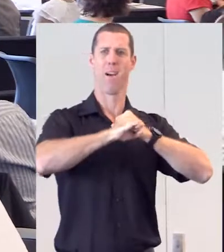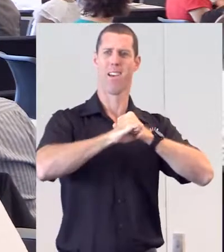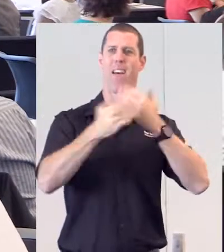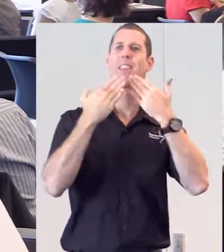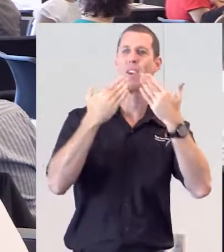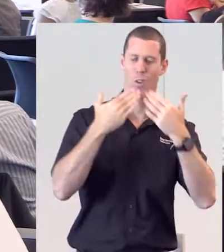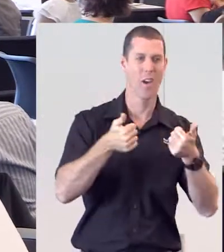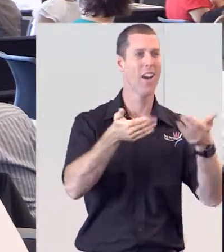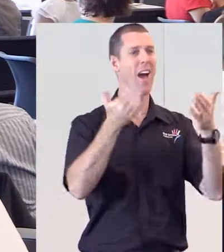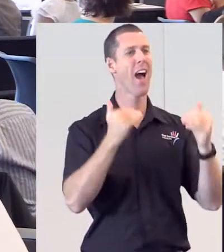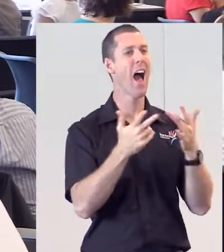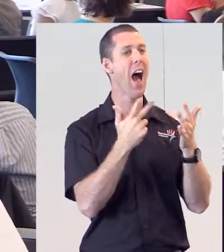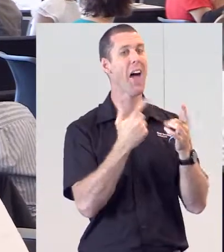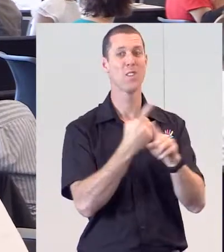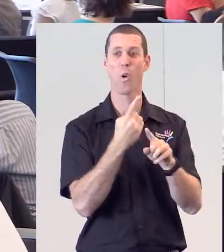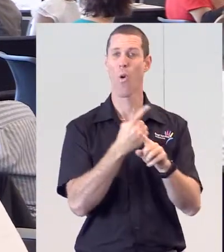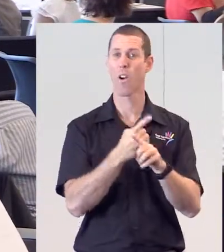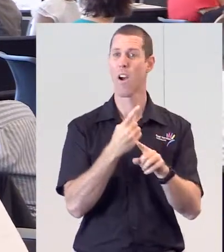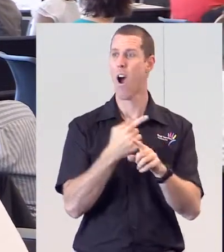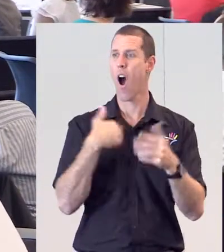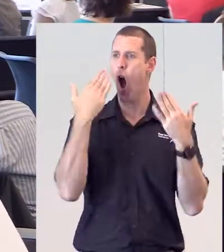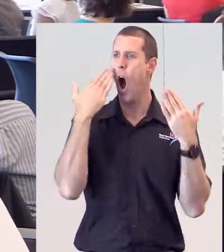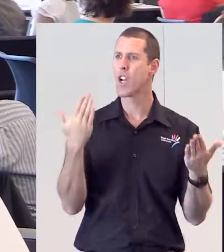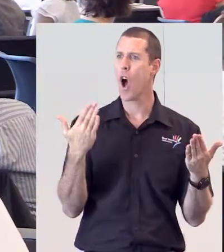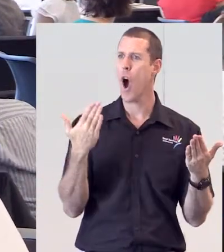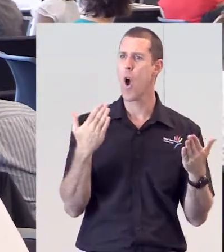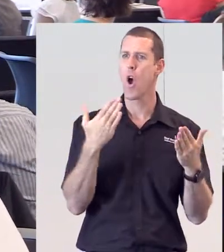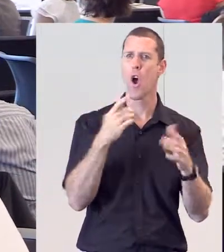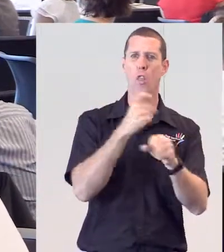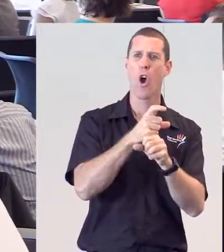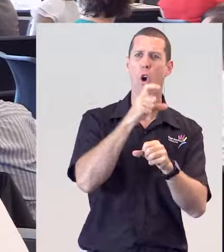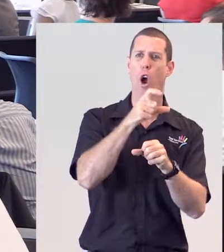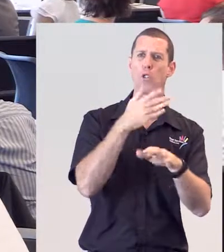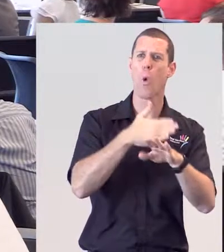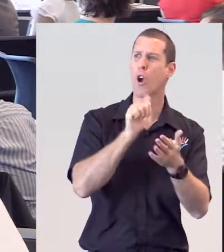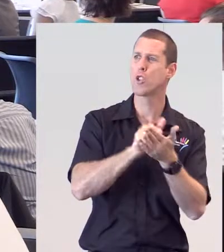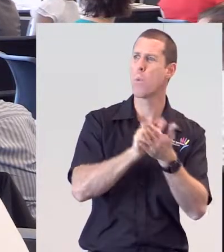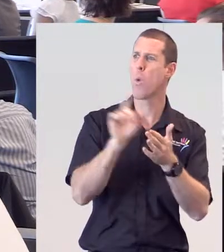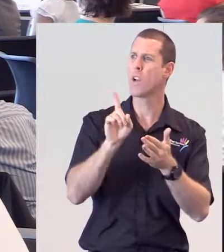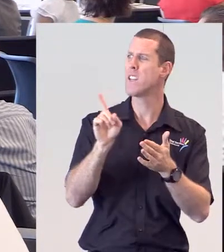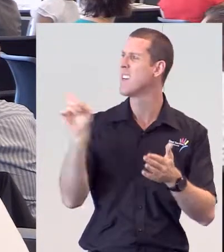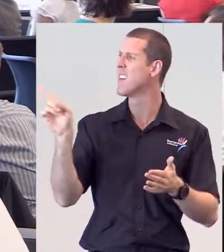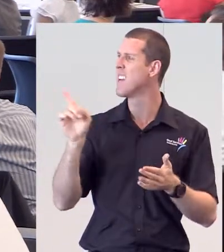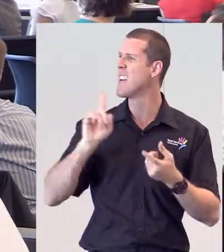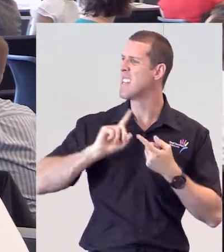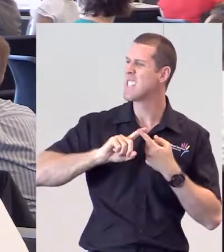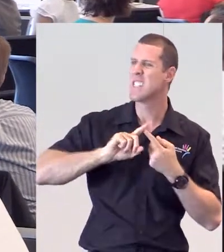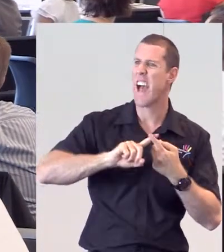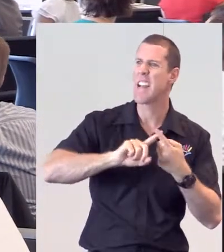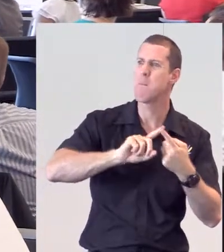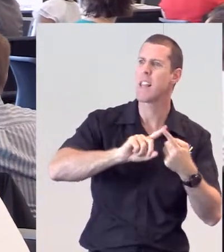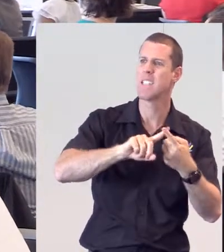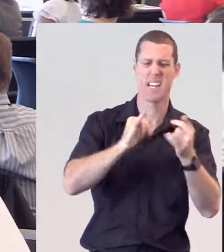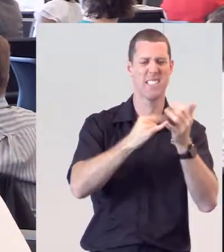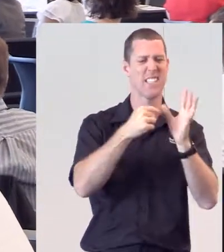Anybody else? I don't know what the Gold Coast workshop is. It's what? Oh,